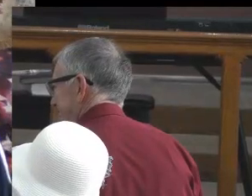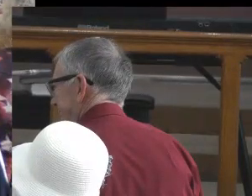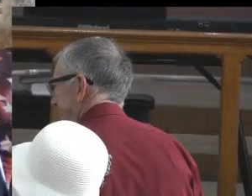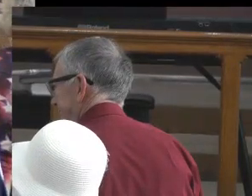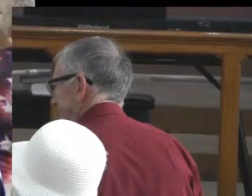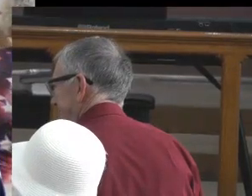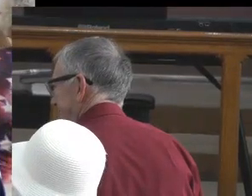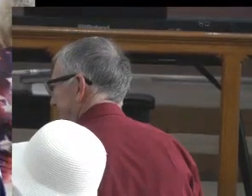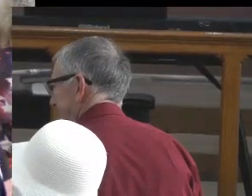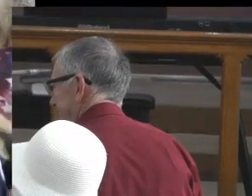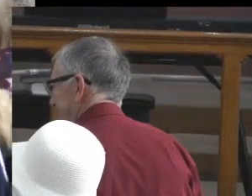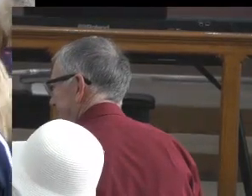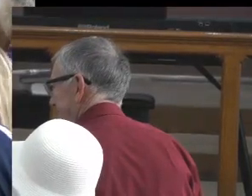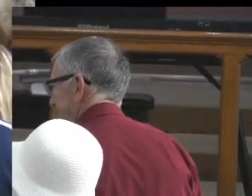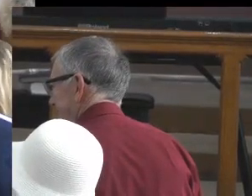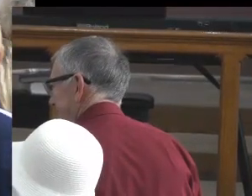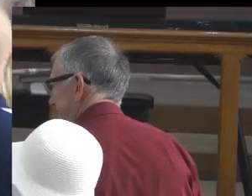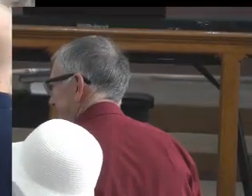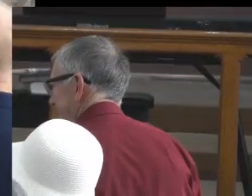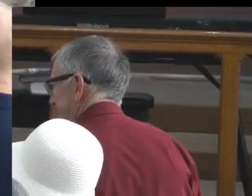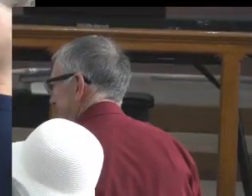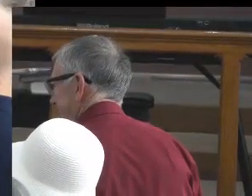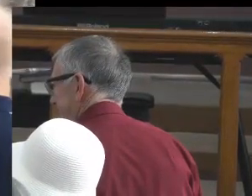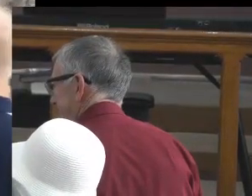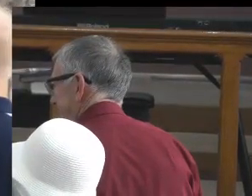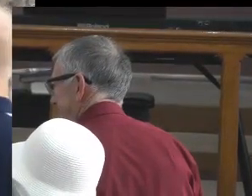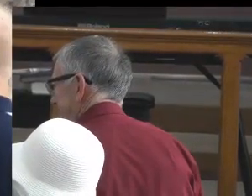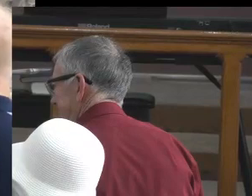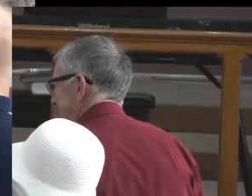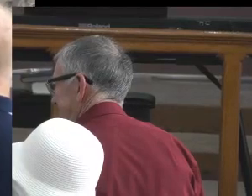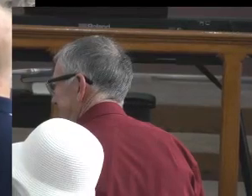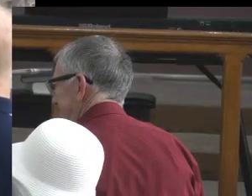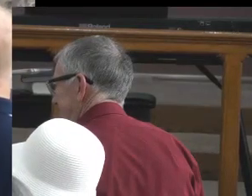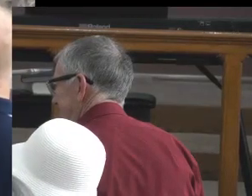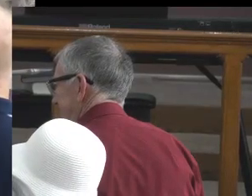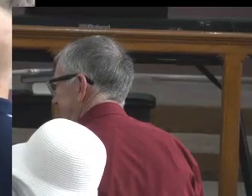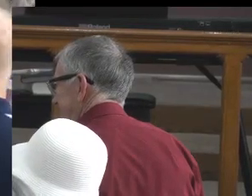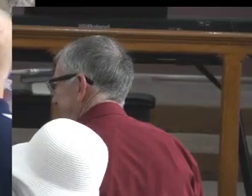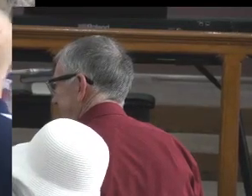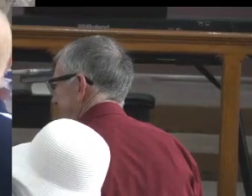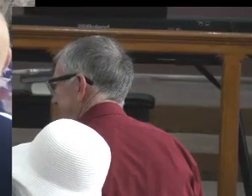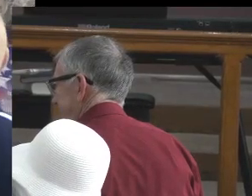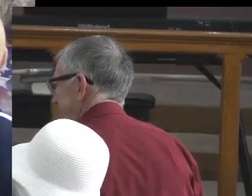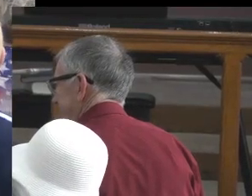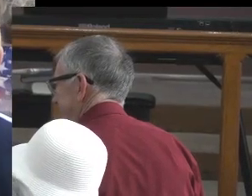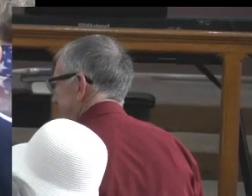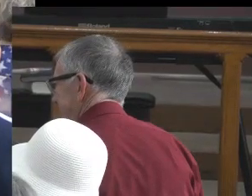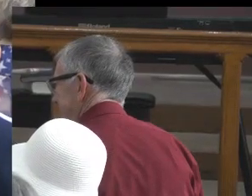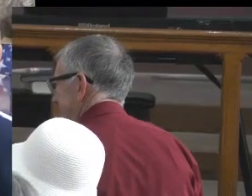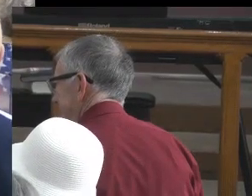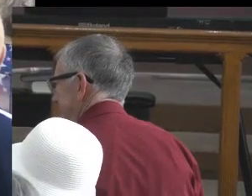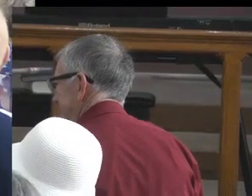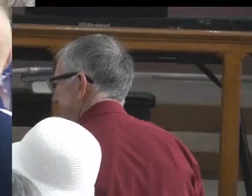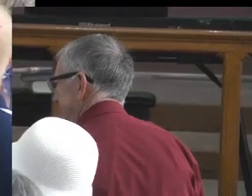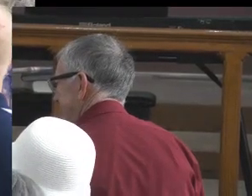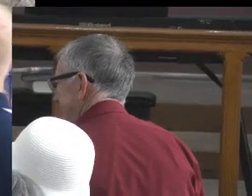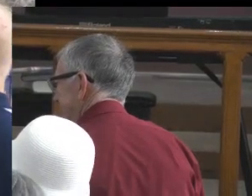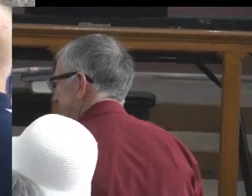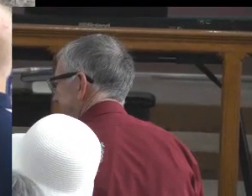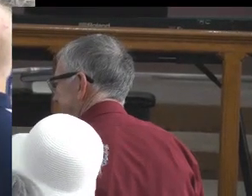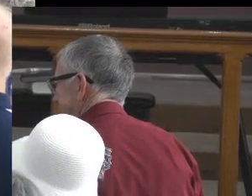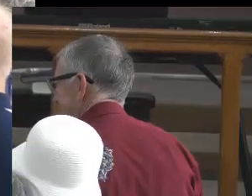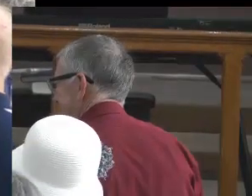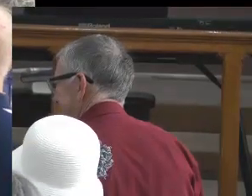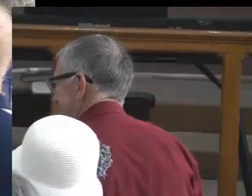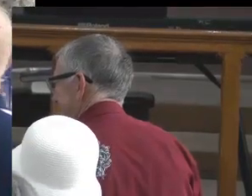around. You want to hold this? Okay, stand right here. Hold it up here high so everybody can see it. And we're going to pledge